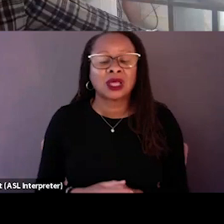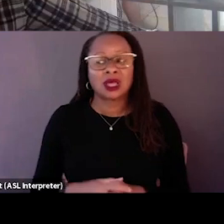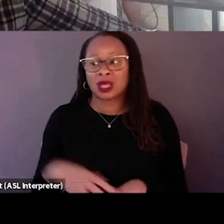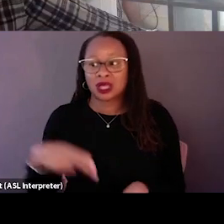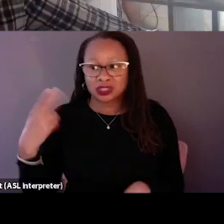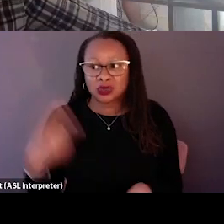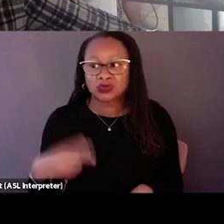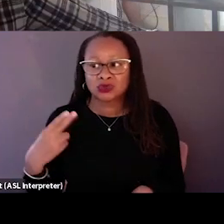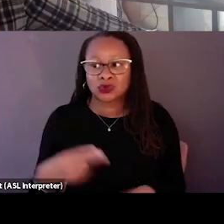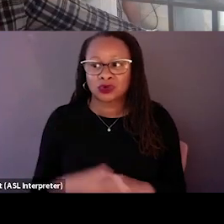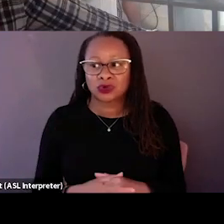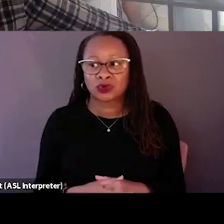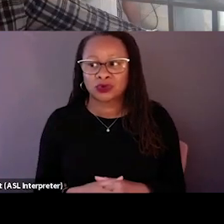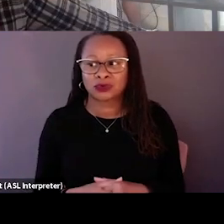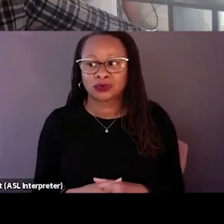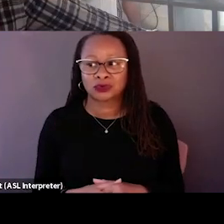historical,